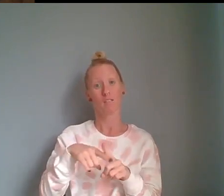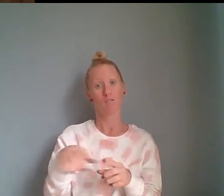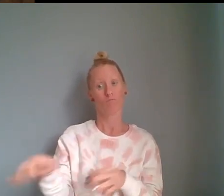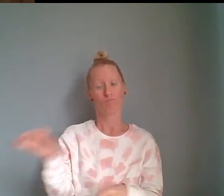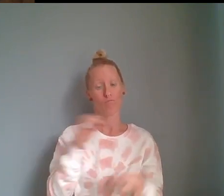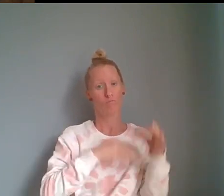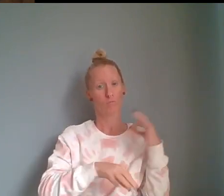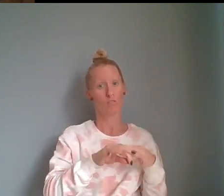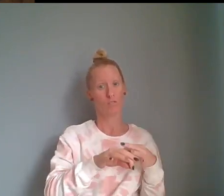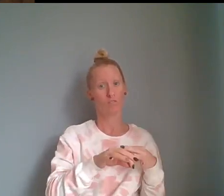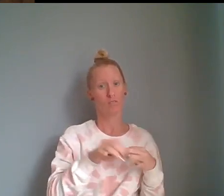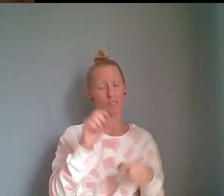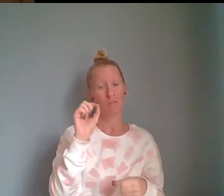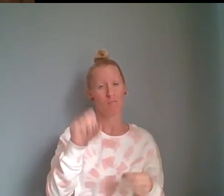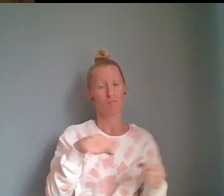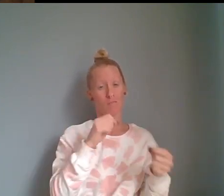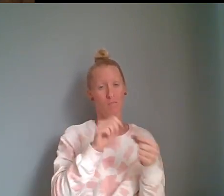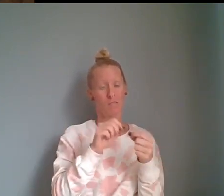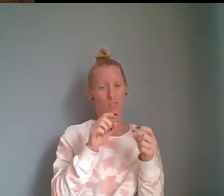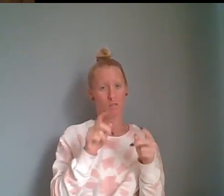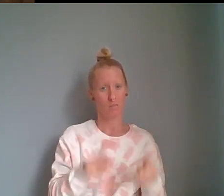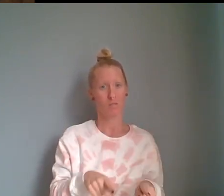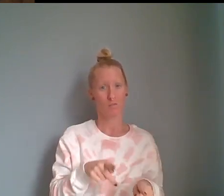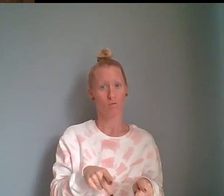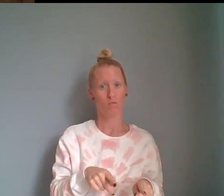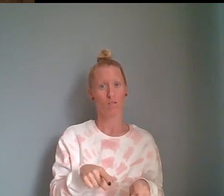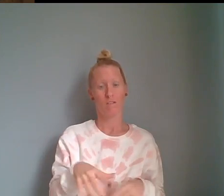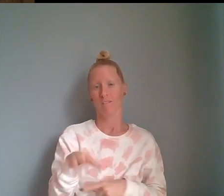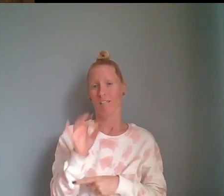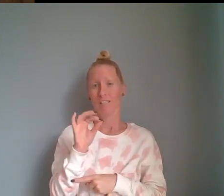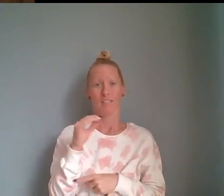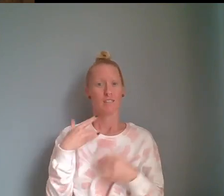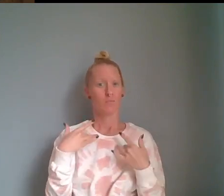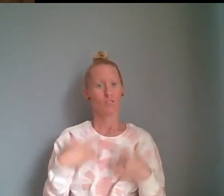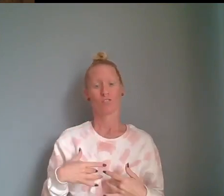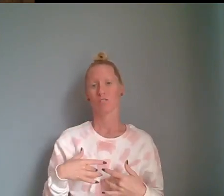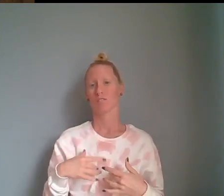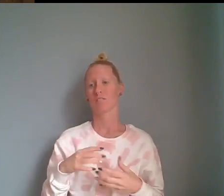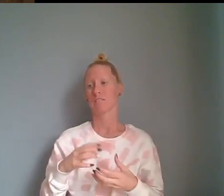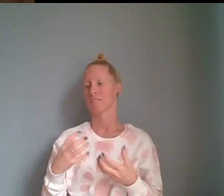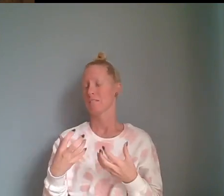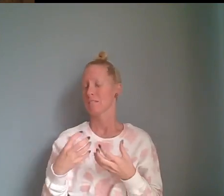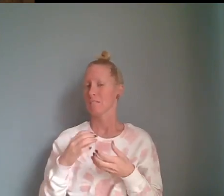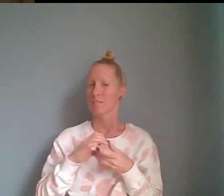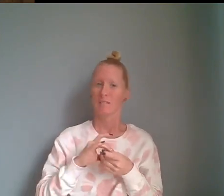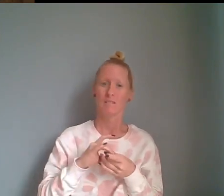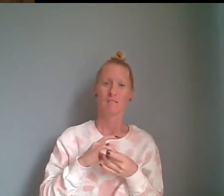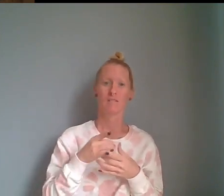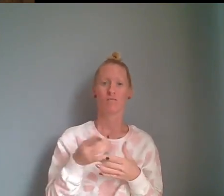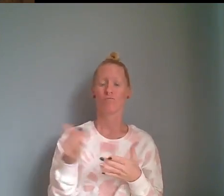some people, particularly those who find that their depression is very tied up in